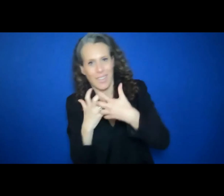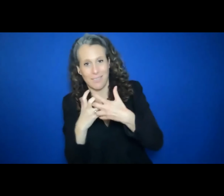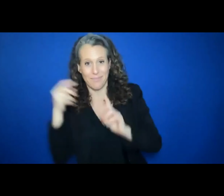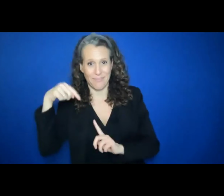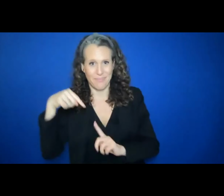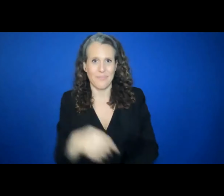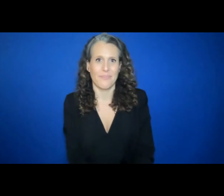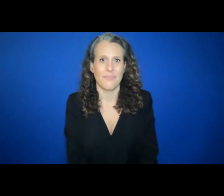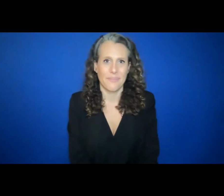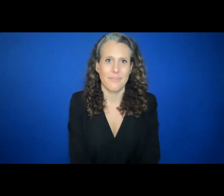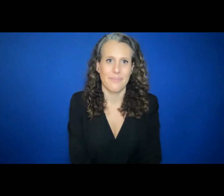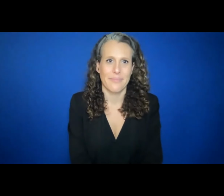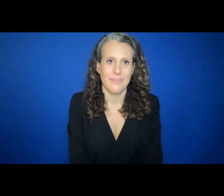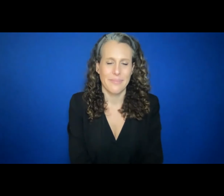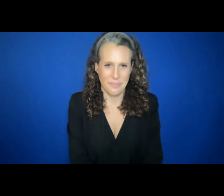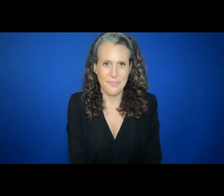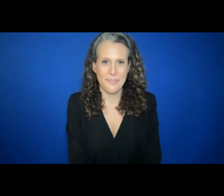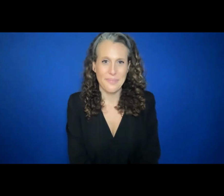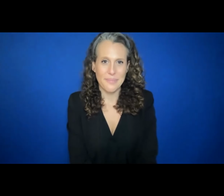Sorry, get myself back into this.